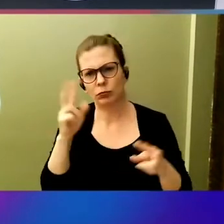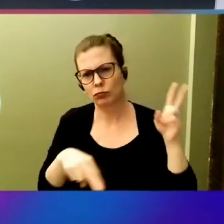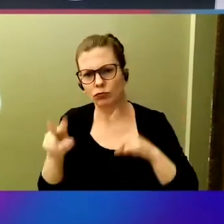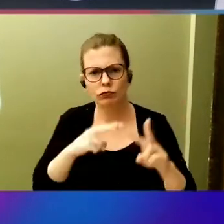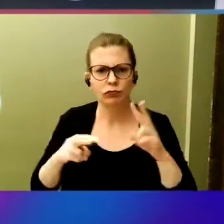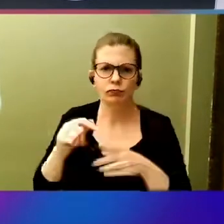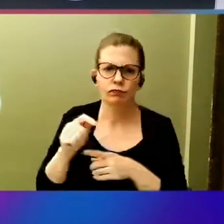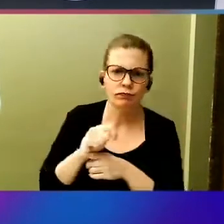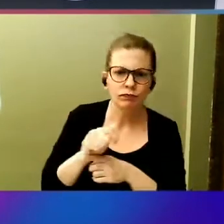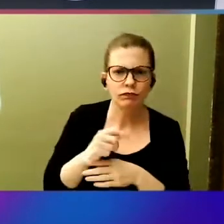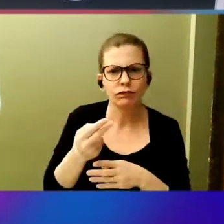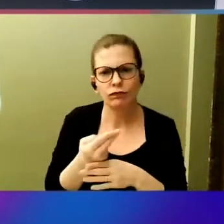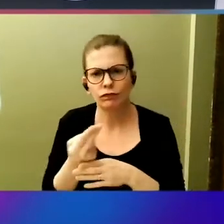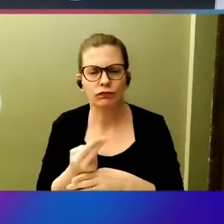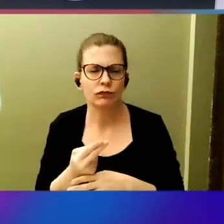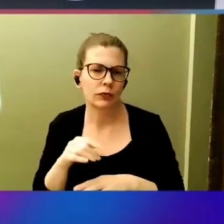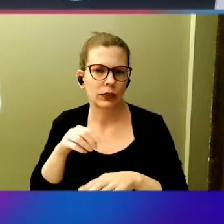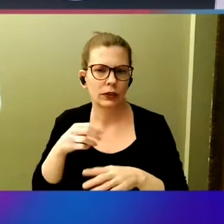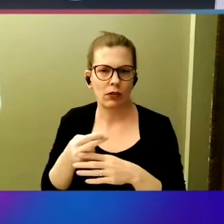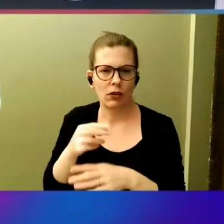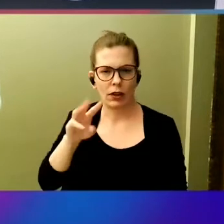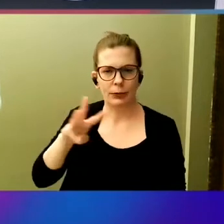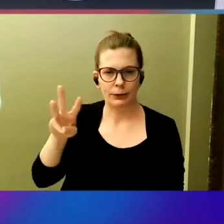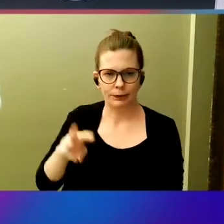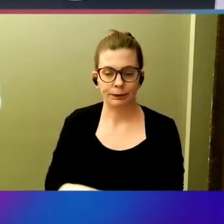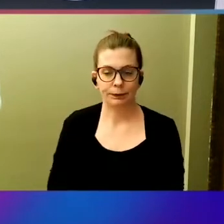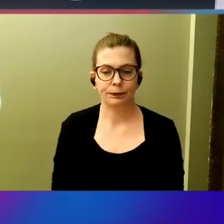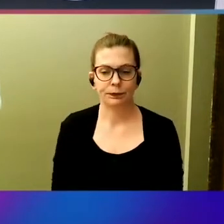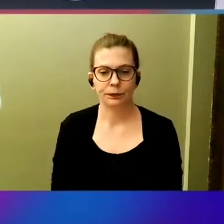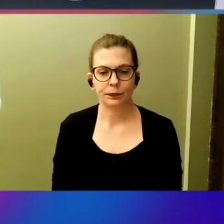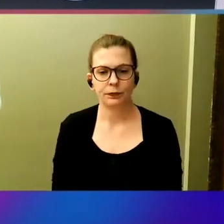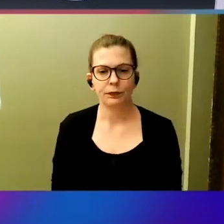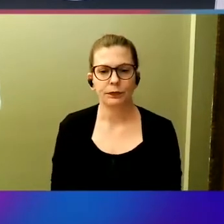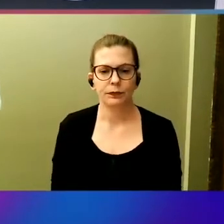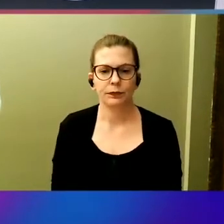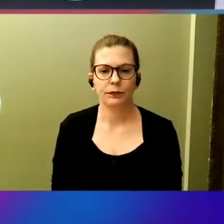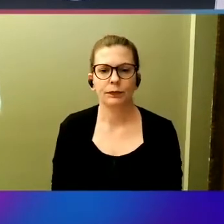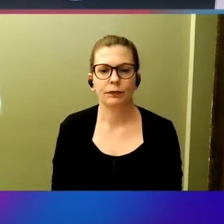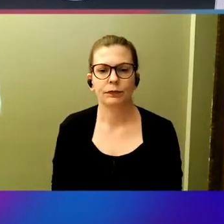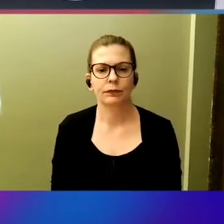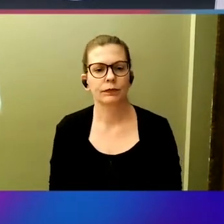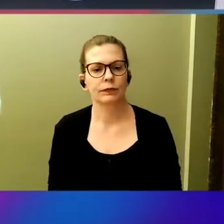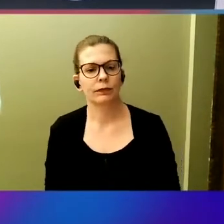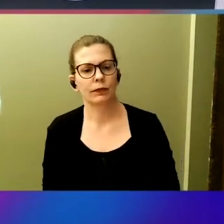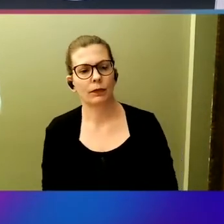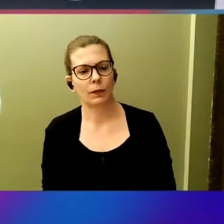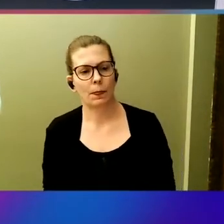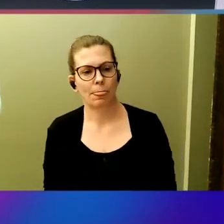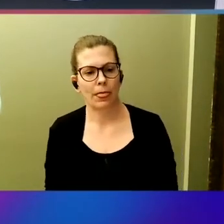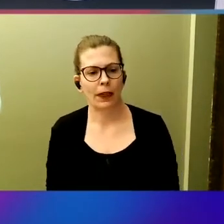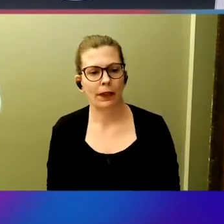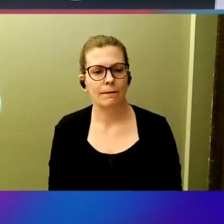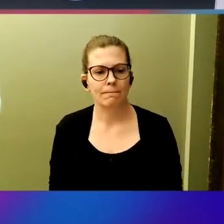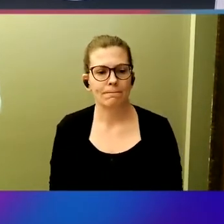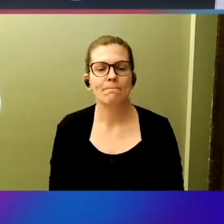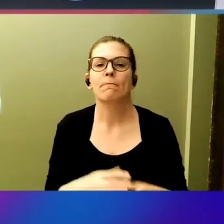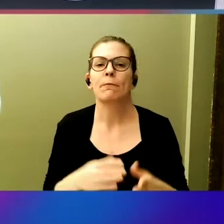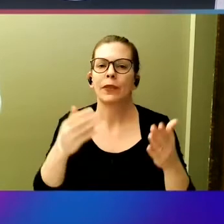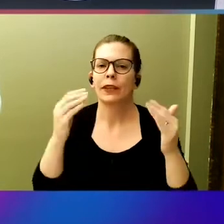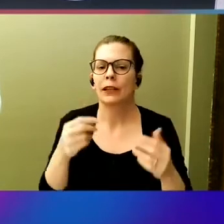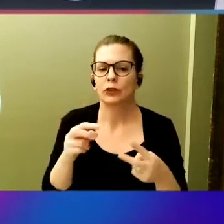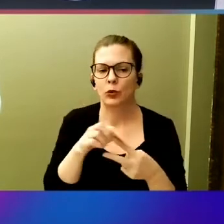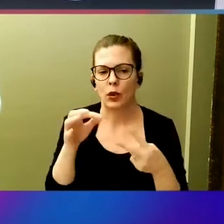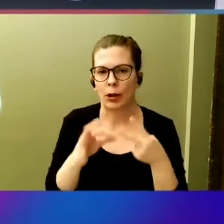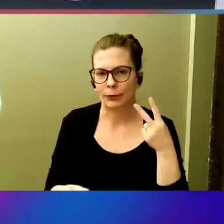the website. So let's show the interest there. 2 optional questions.